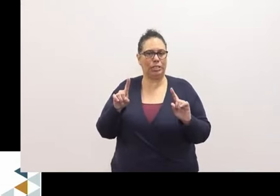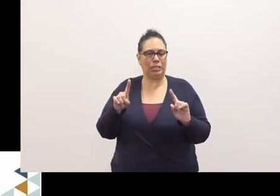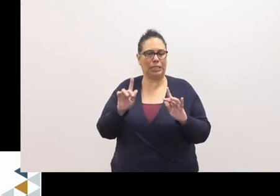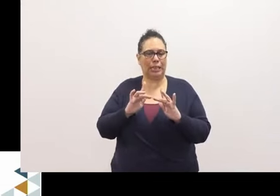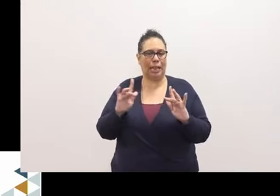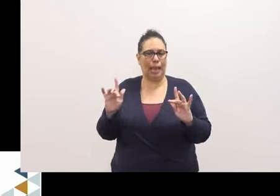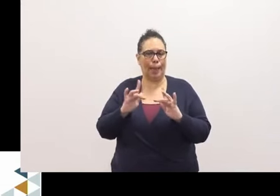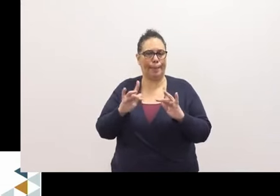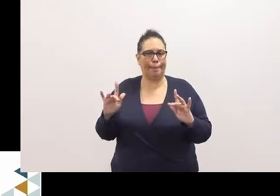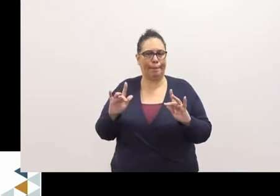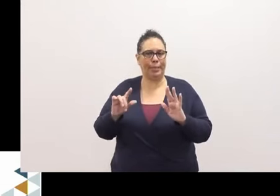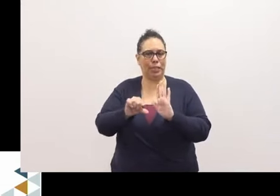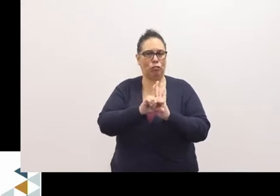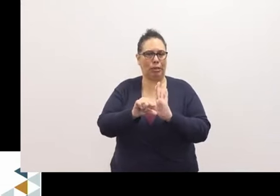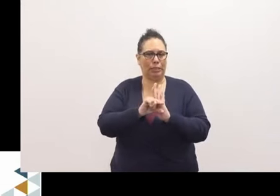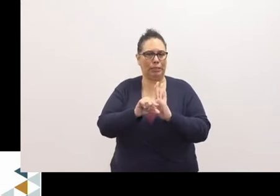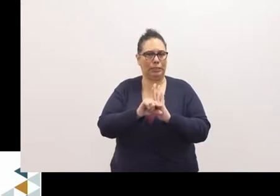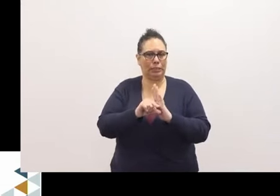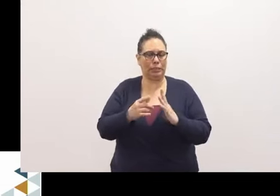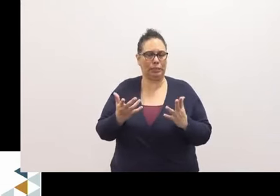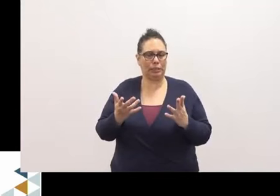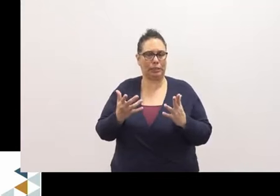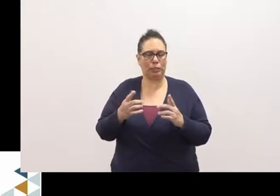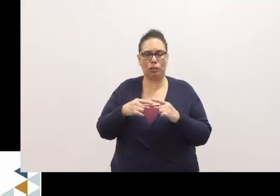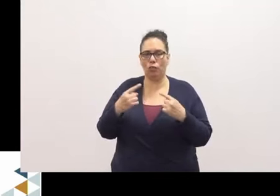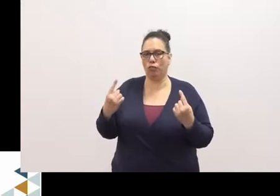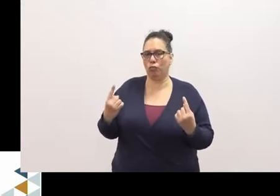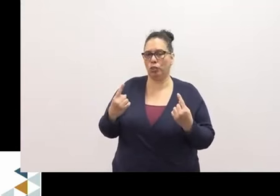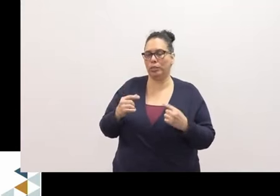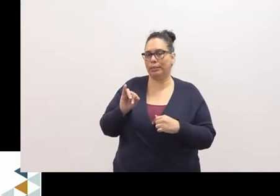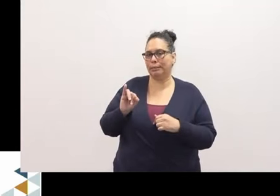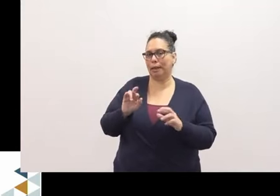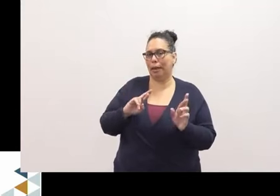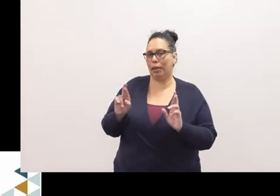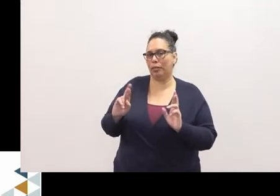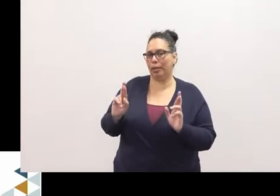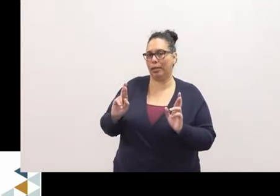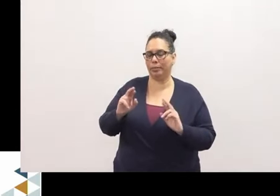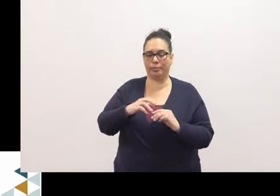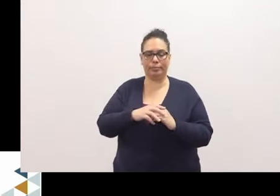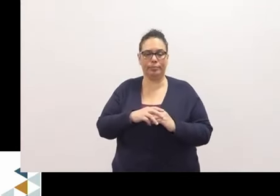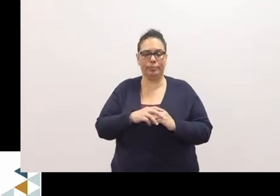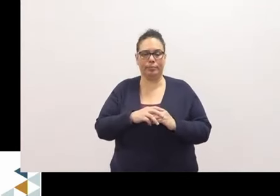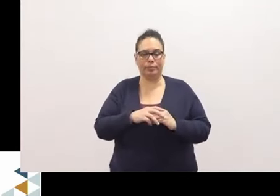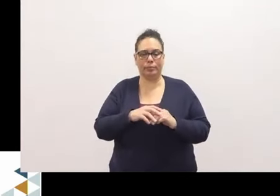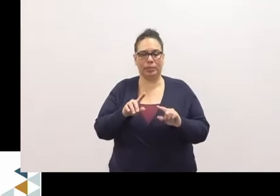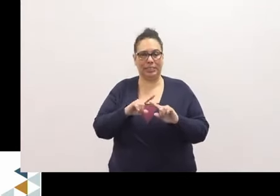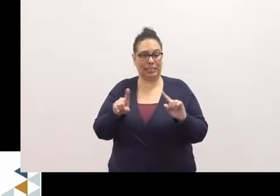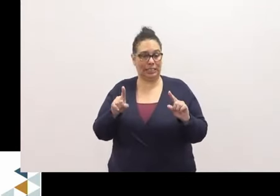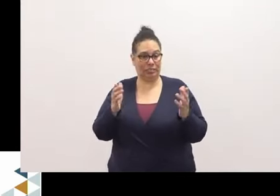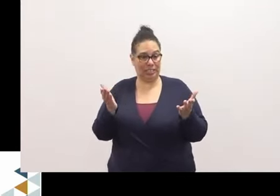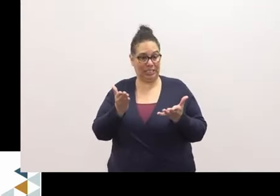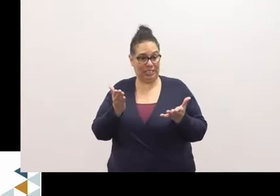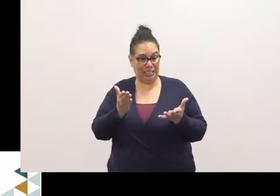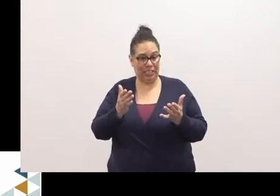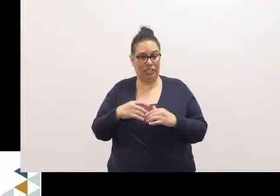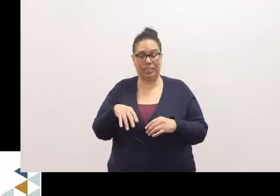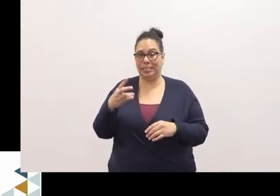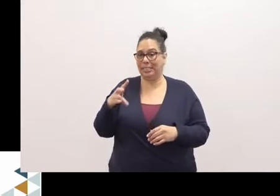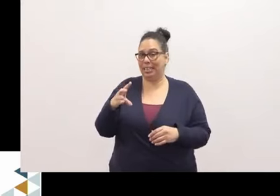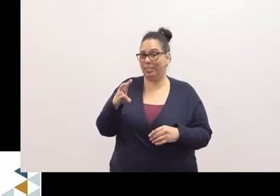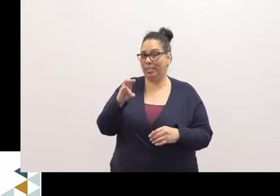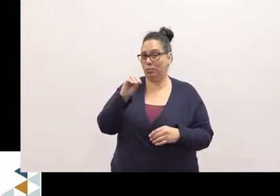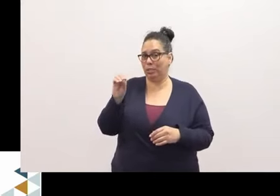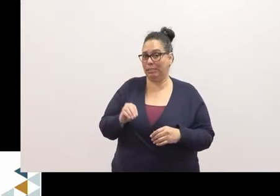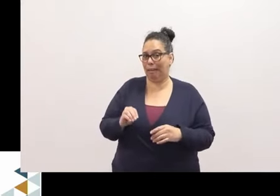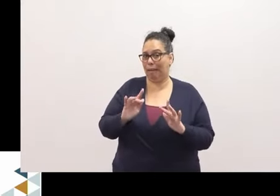gap between grades versus the iReady scores? So the difference here between a 17%